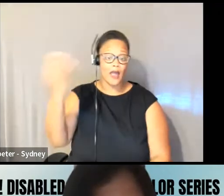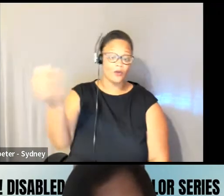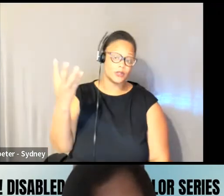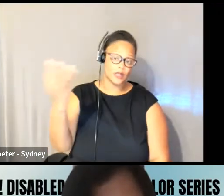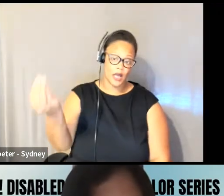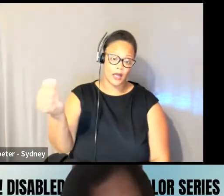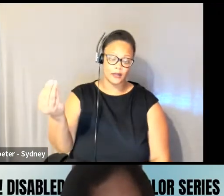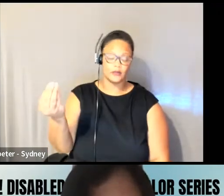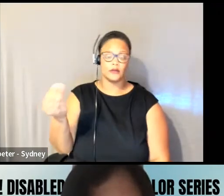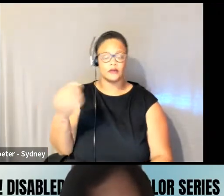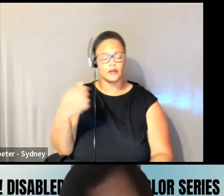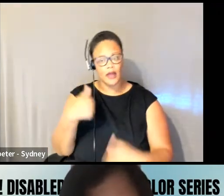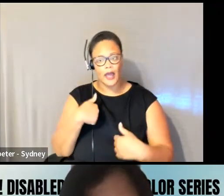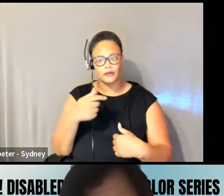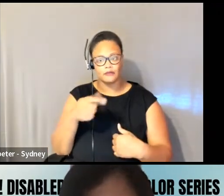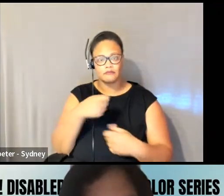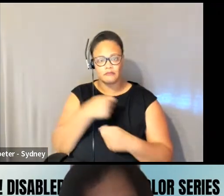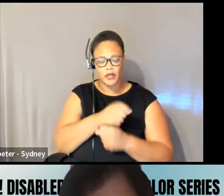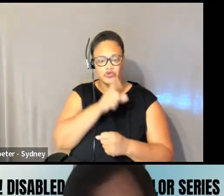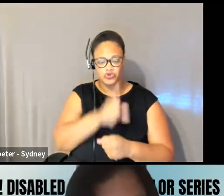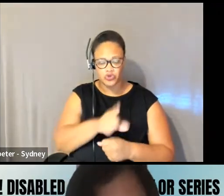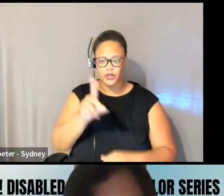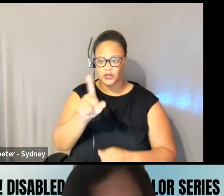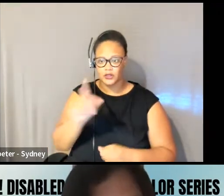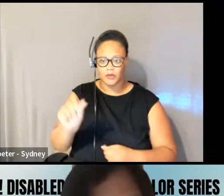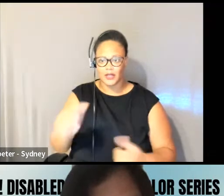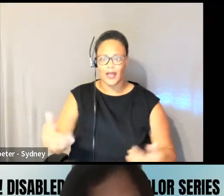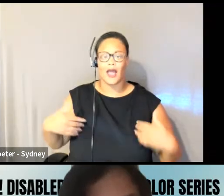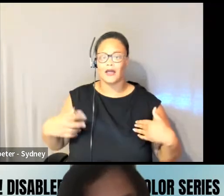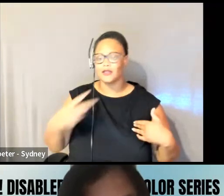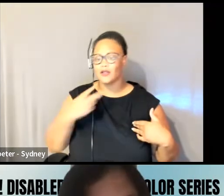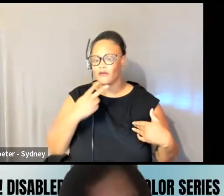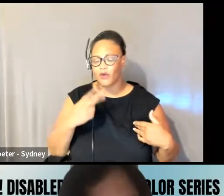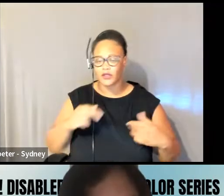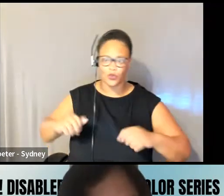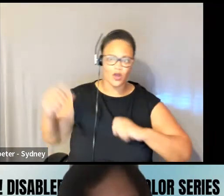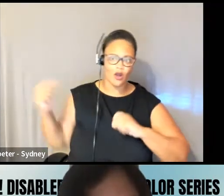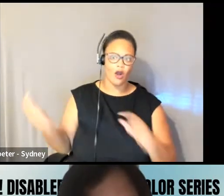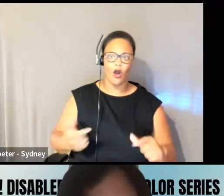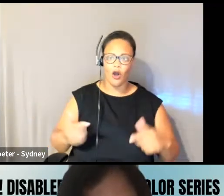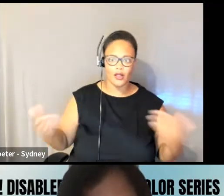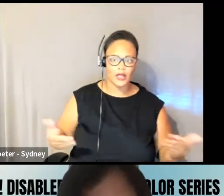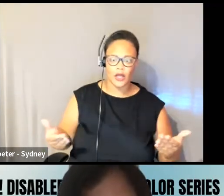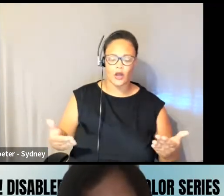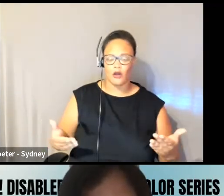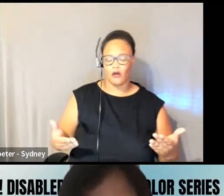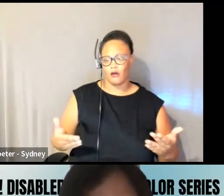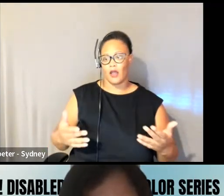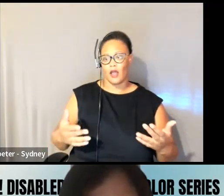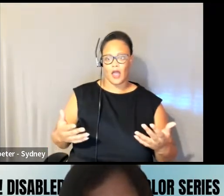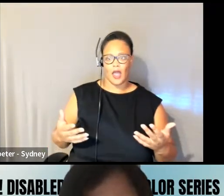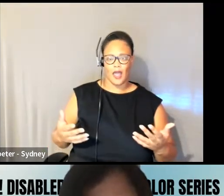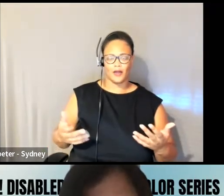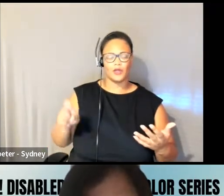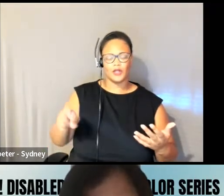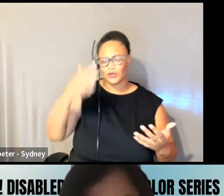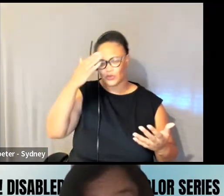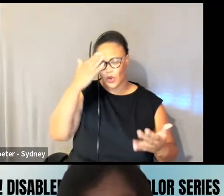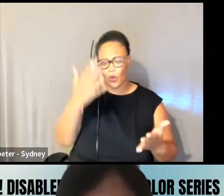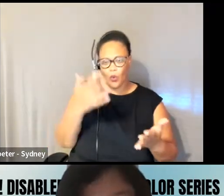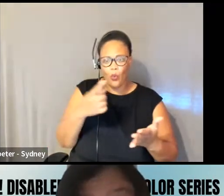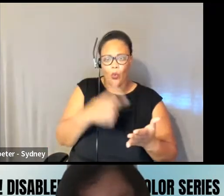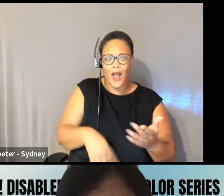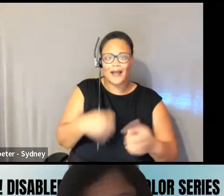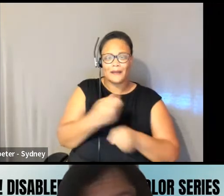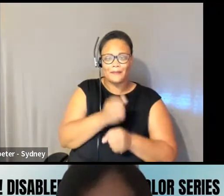that disability has a voice, right? We're all here and we're all speaking. And part of it is, what does it take to get people to listen,